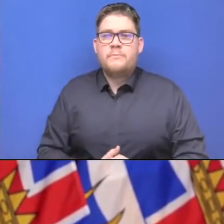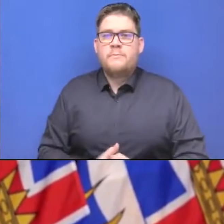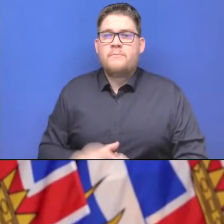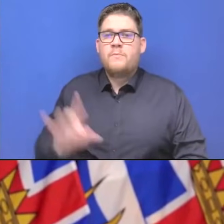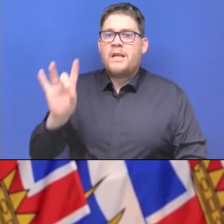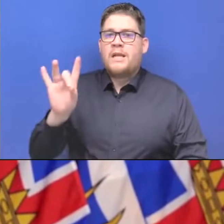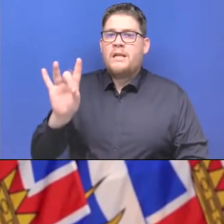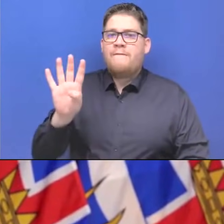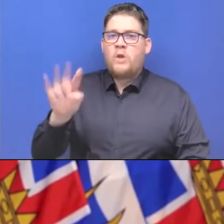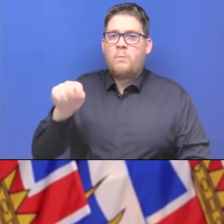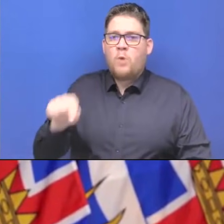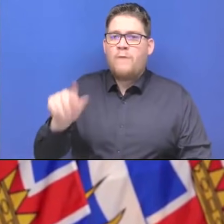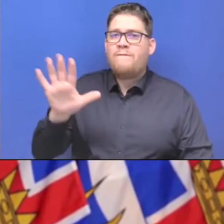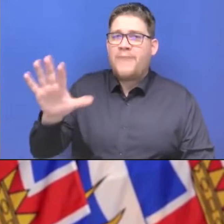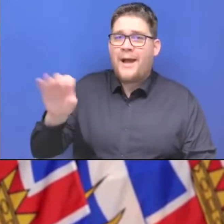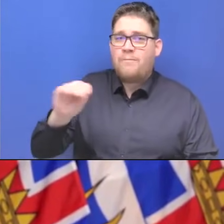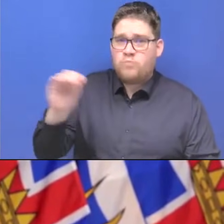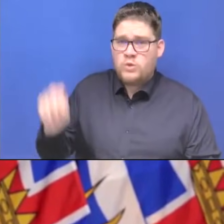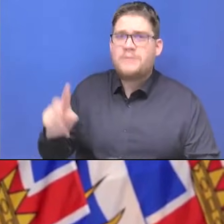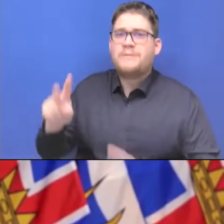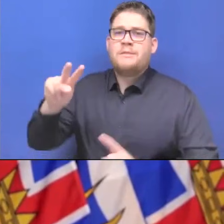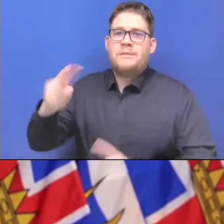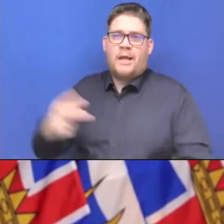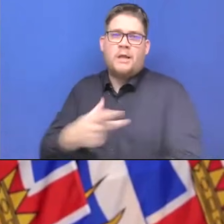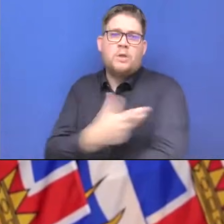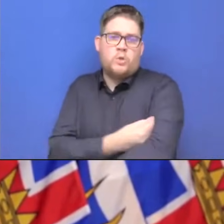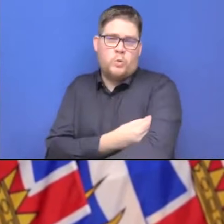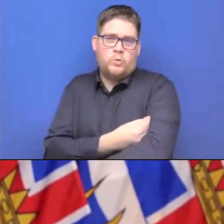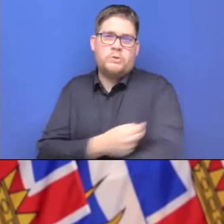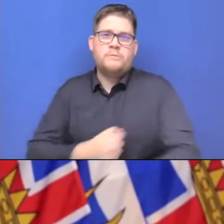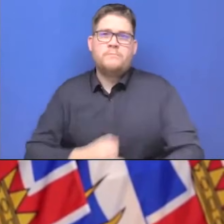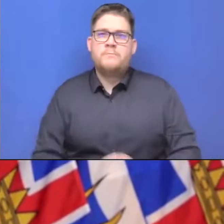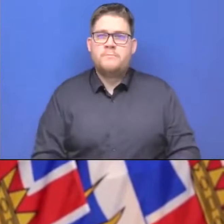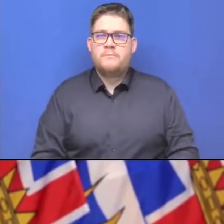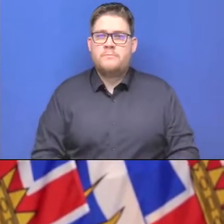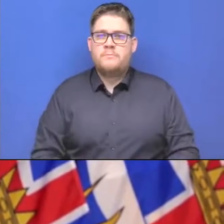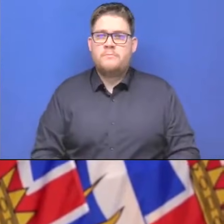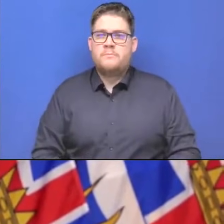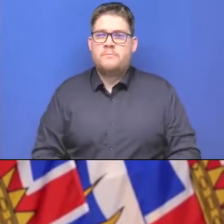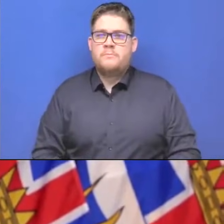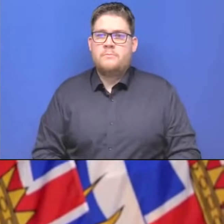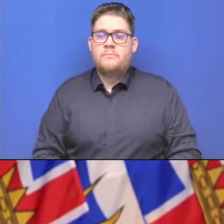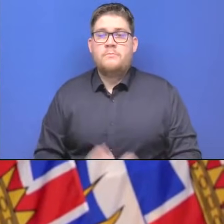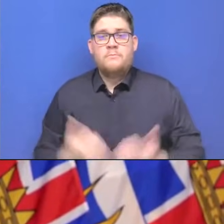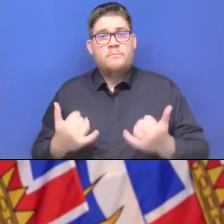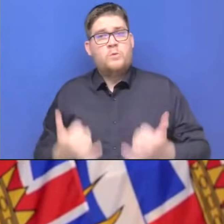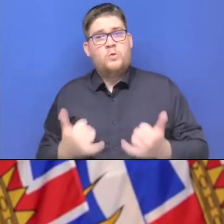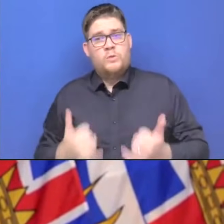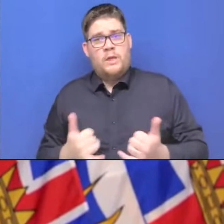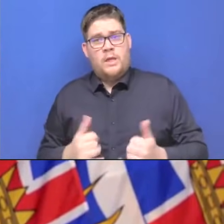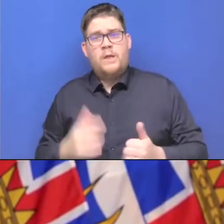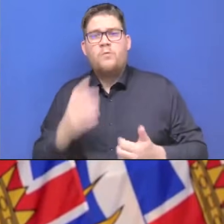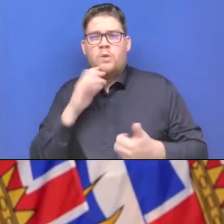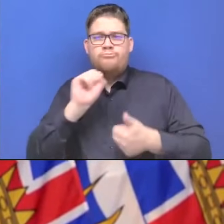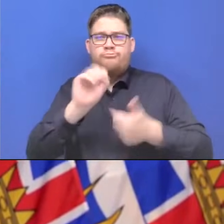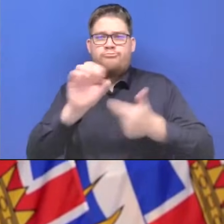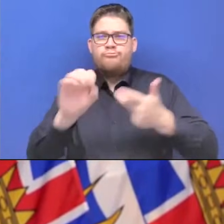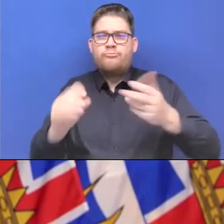84.5% of those have received their second dose. We have today, and we'll be providing all the numbers at 3